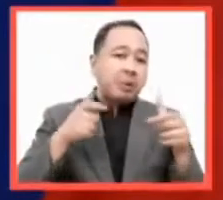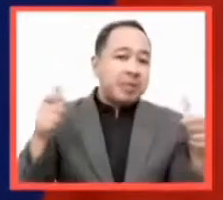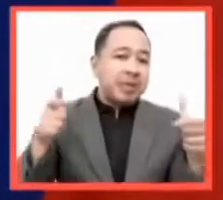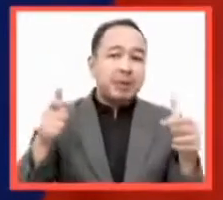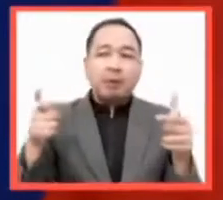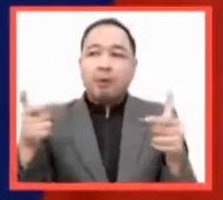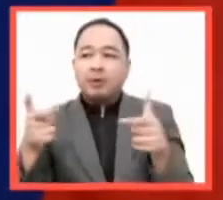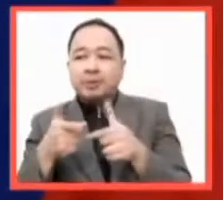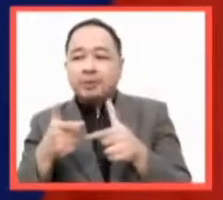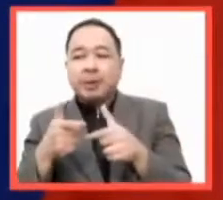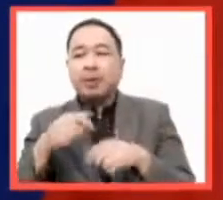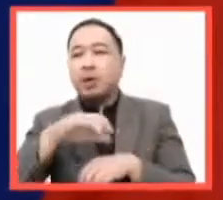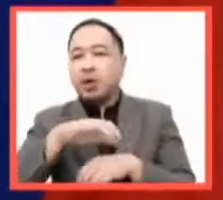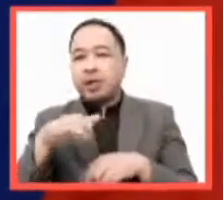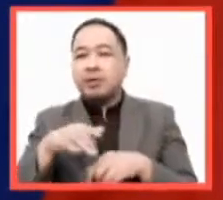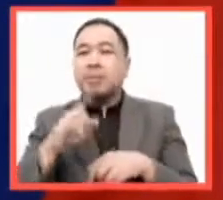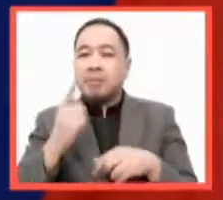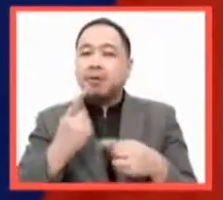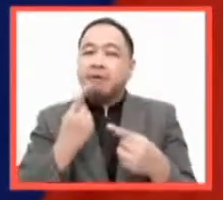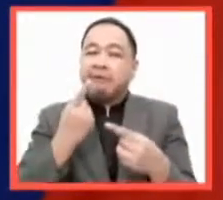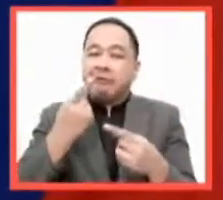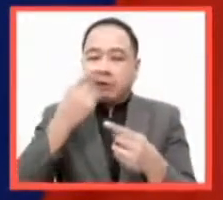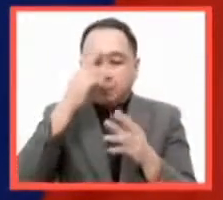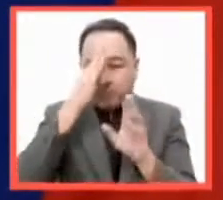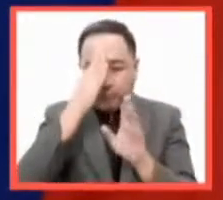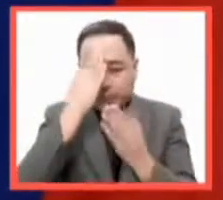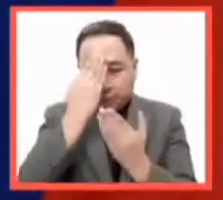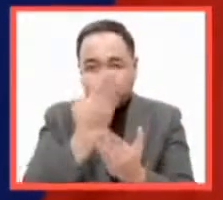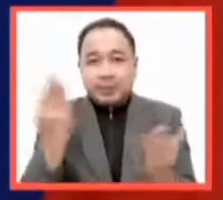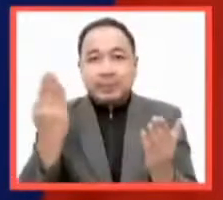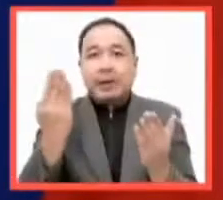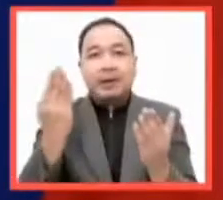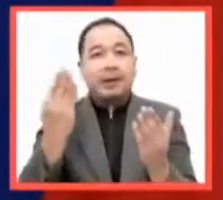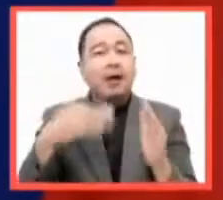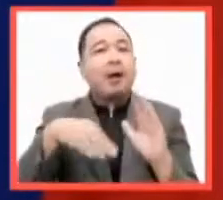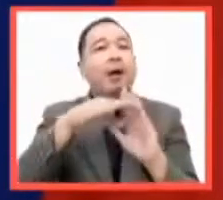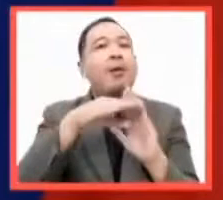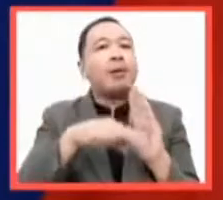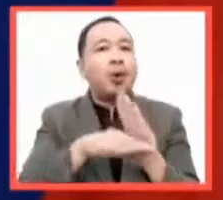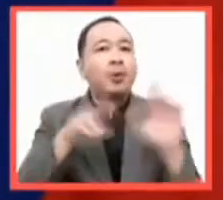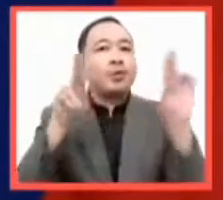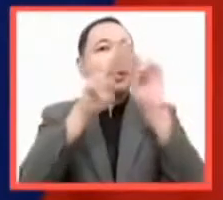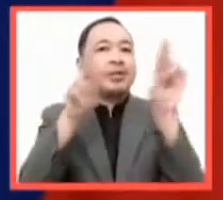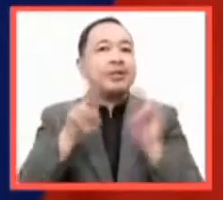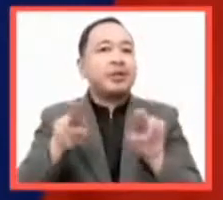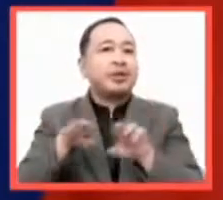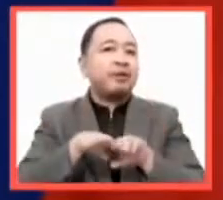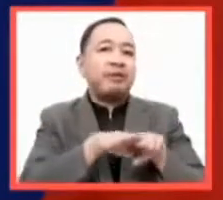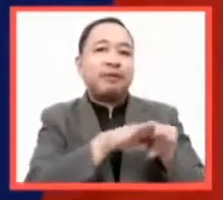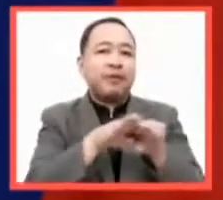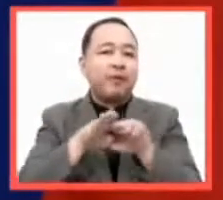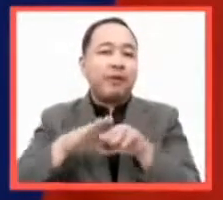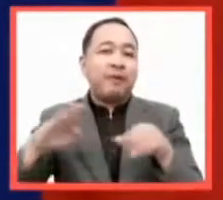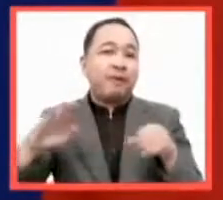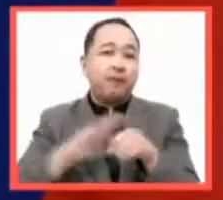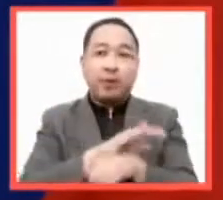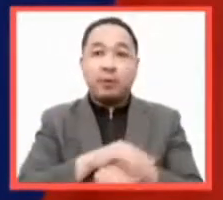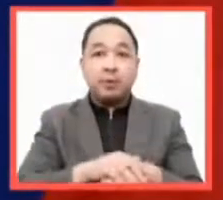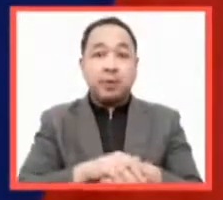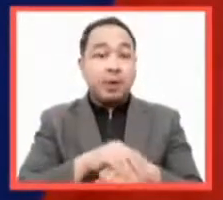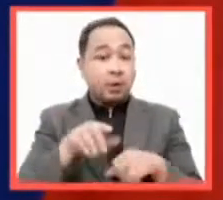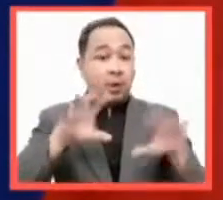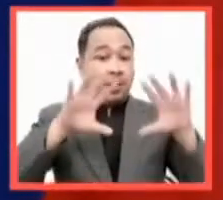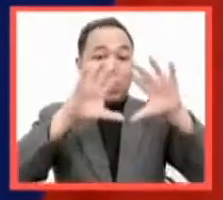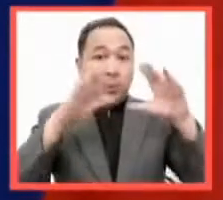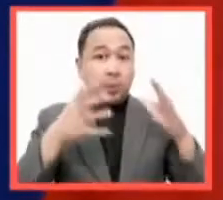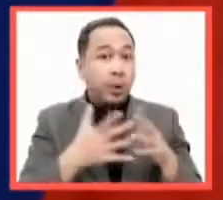small, commit to the rule of law fully and firmly. For a world without law is a world